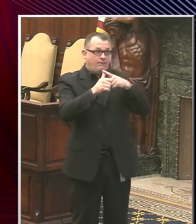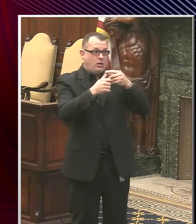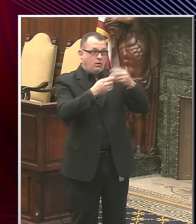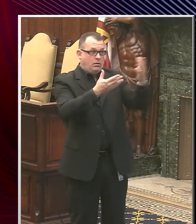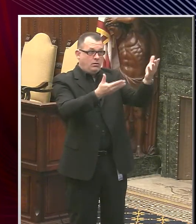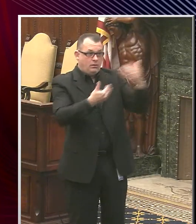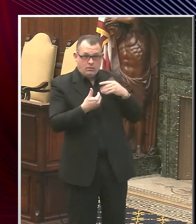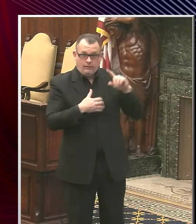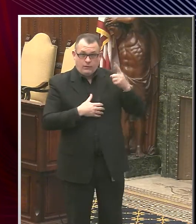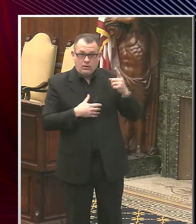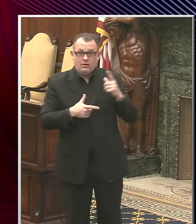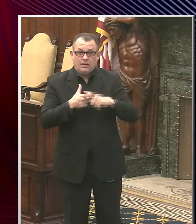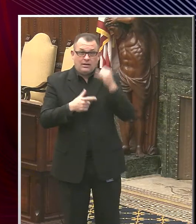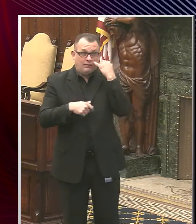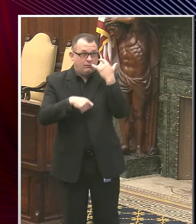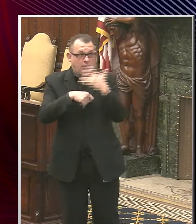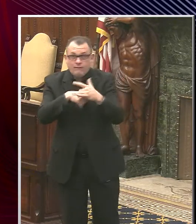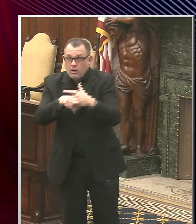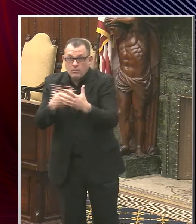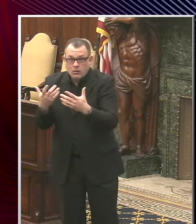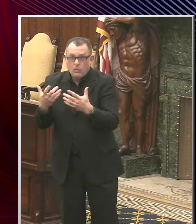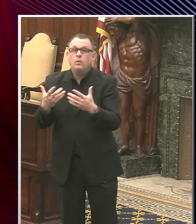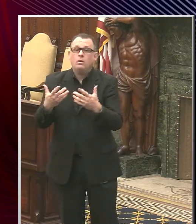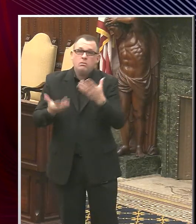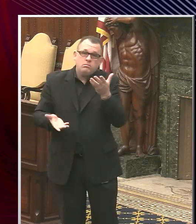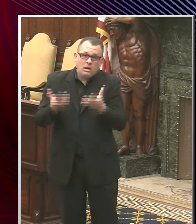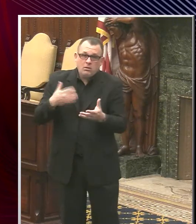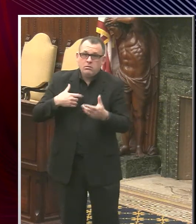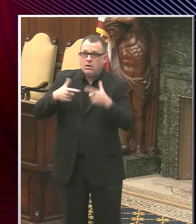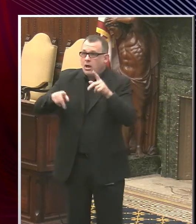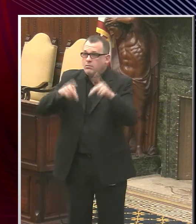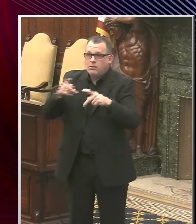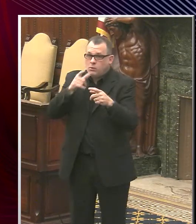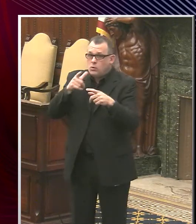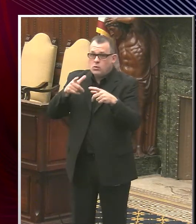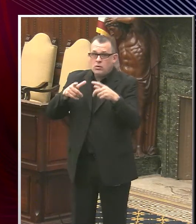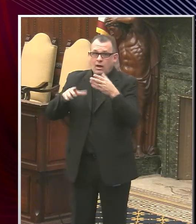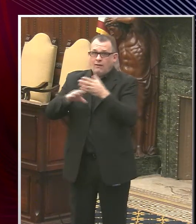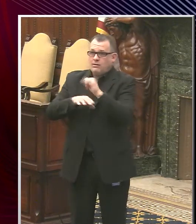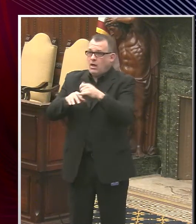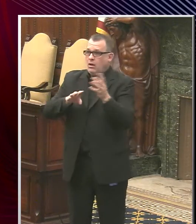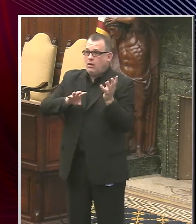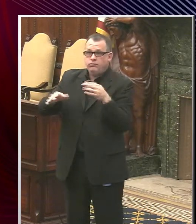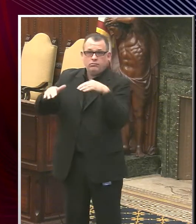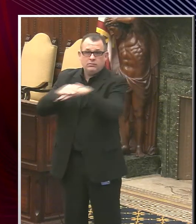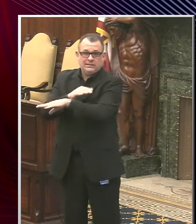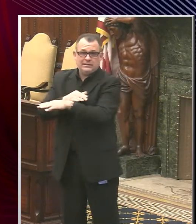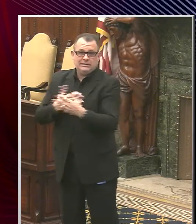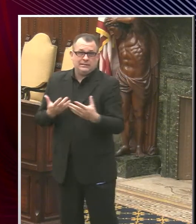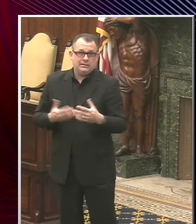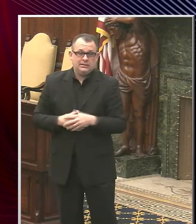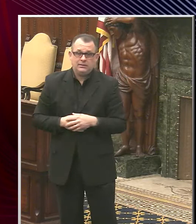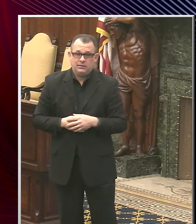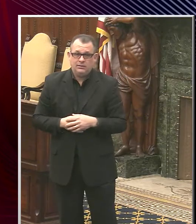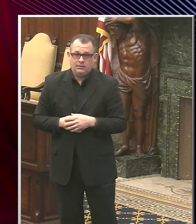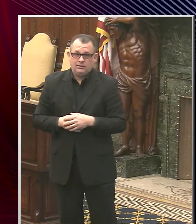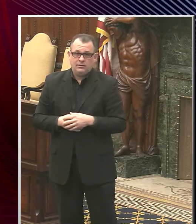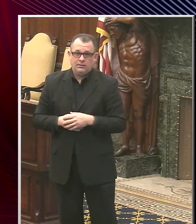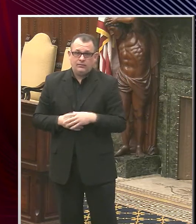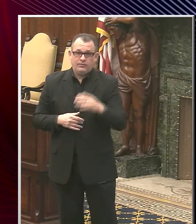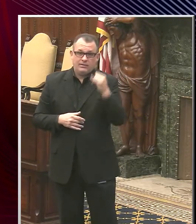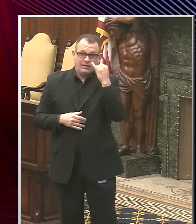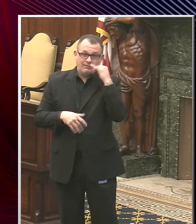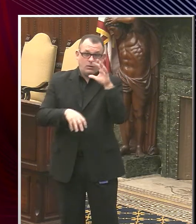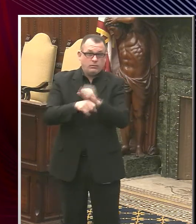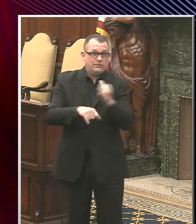to the extent that appointments are still available, we may allow people after that to come in without appointments. I should say, to the extent that appointments are still available.